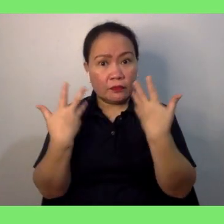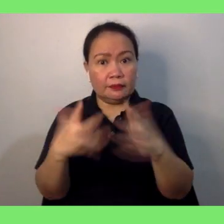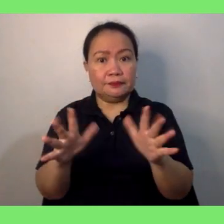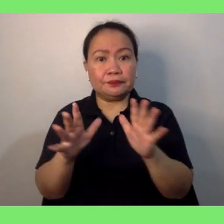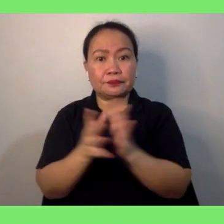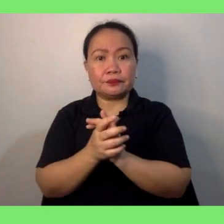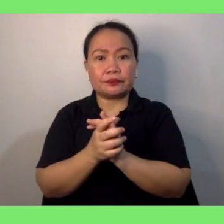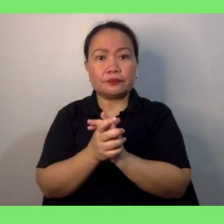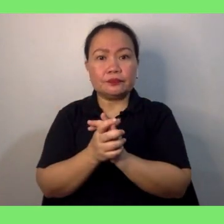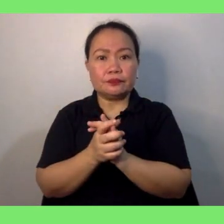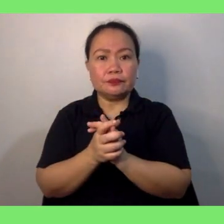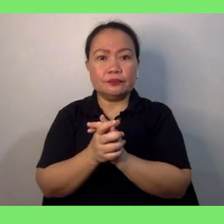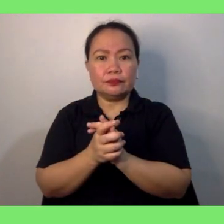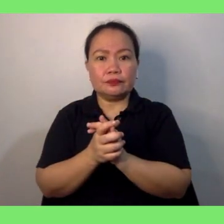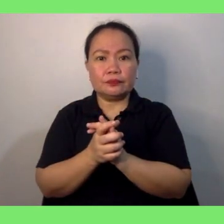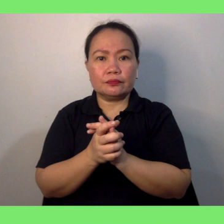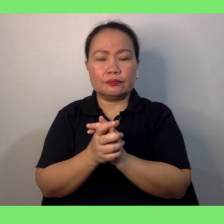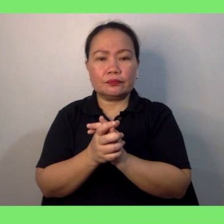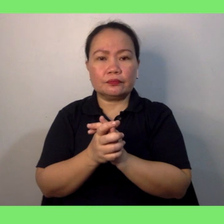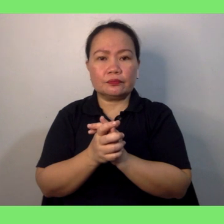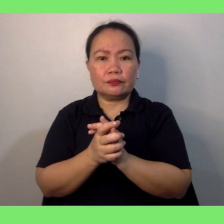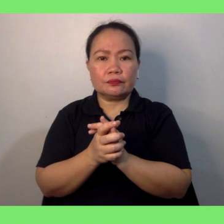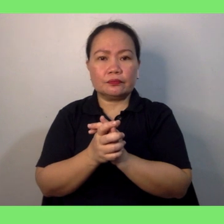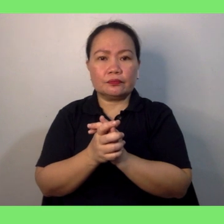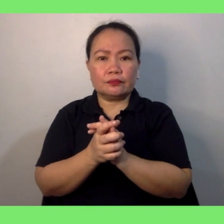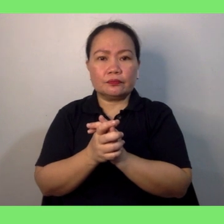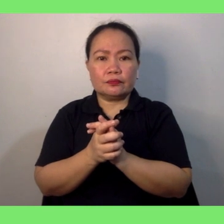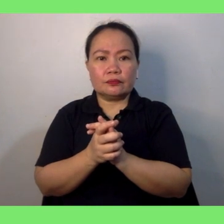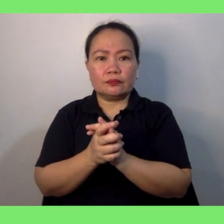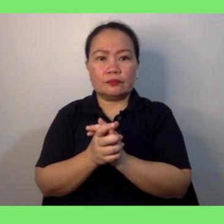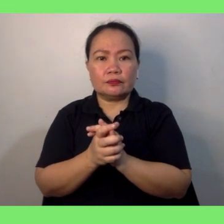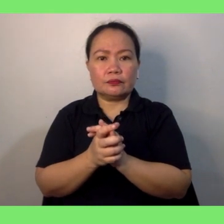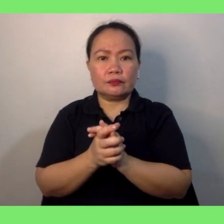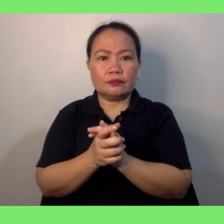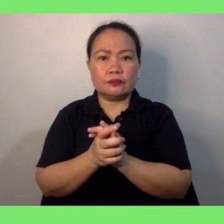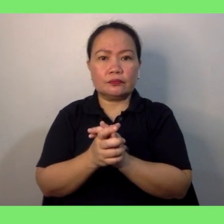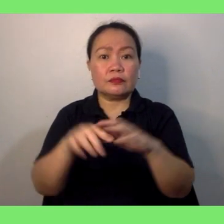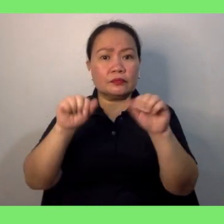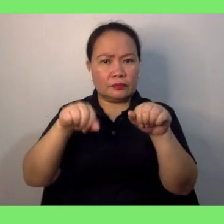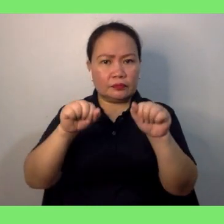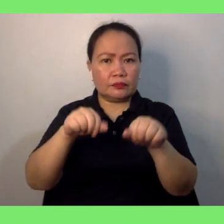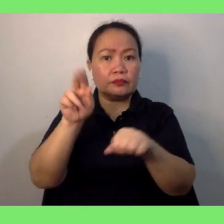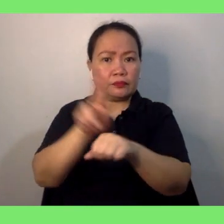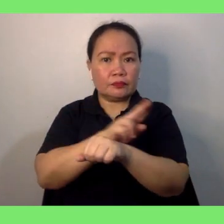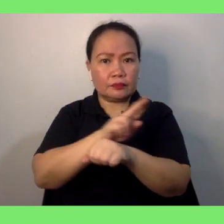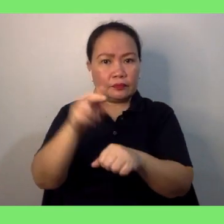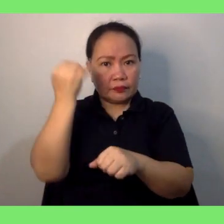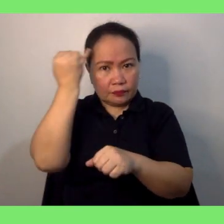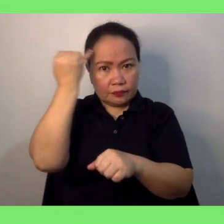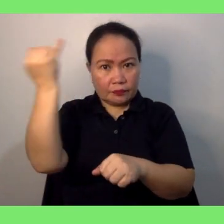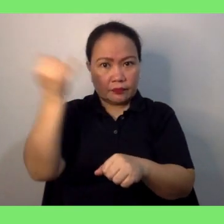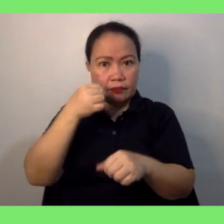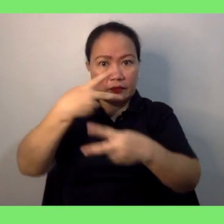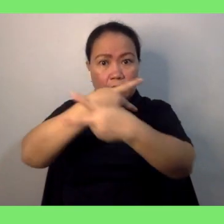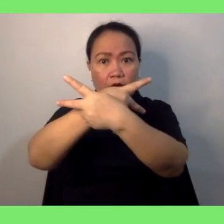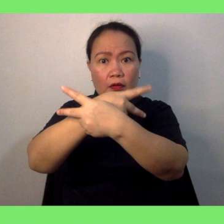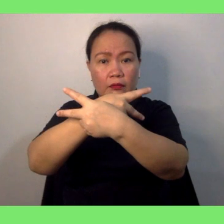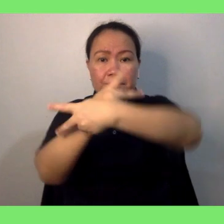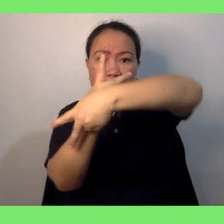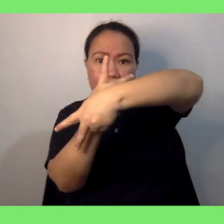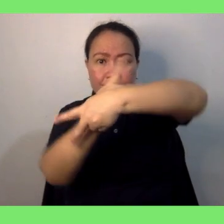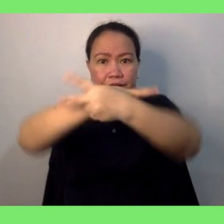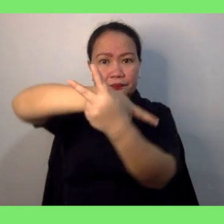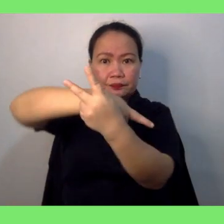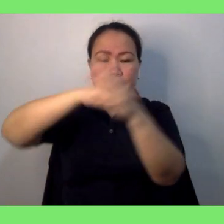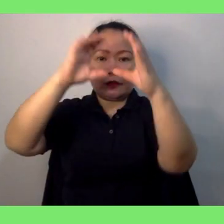mo na to, so that is 80. Angle 1 is 80. Pwede mong gamitin yung concept ng vertical angles. That vertical angles